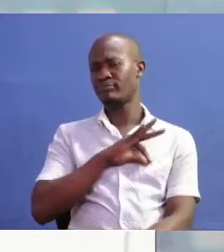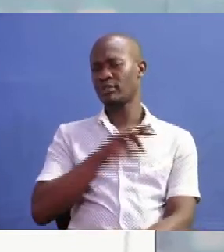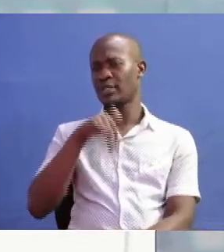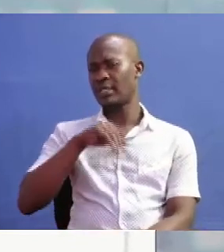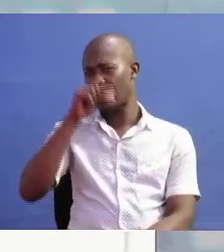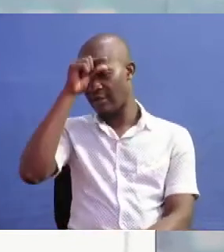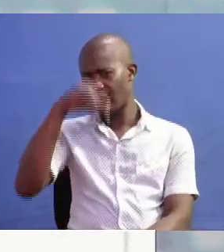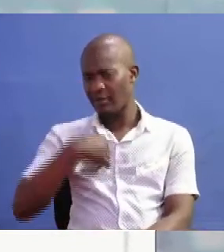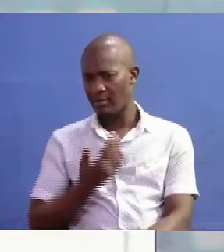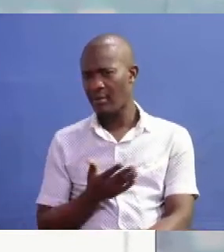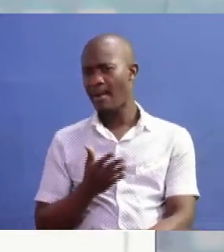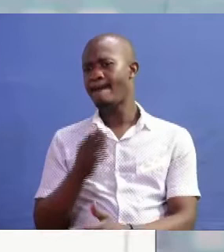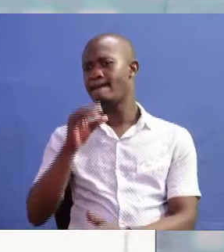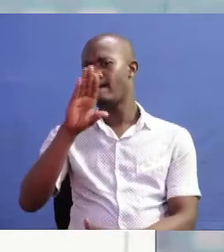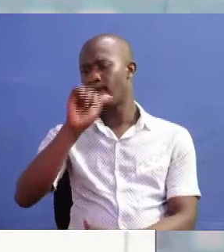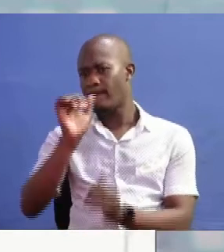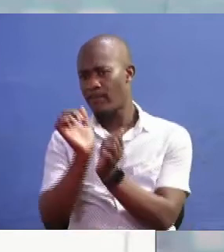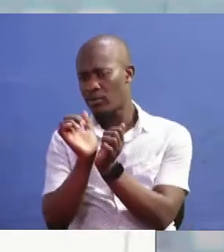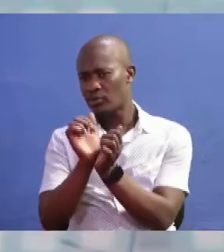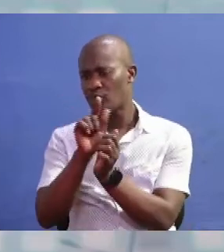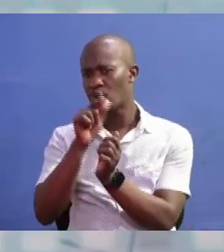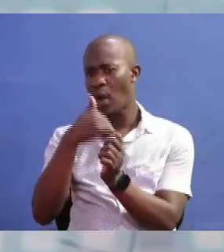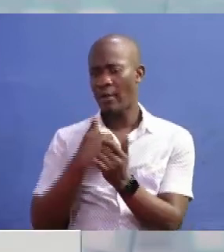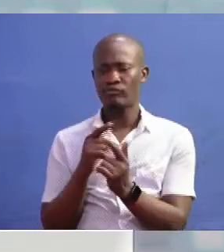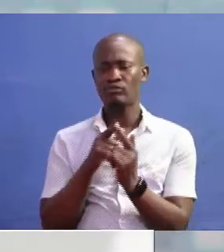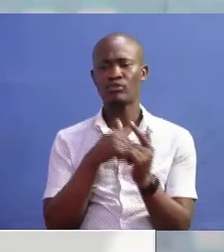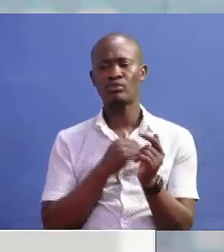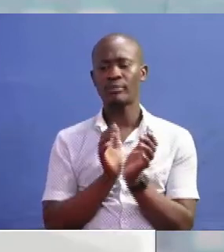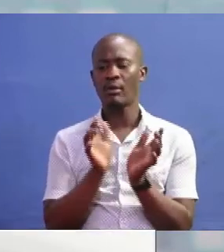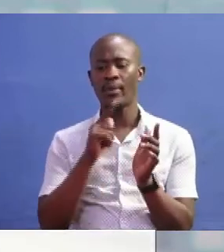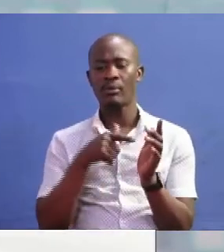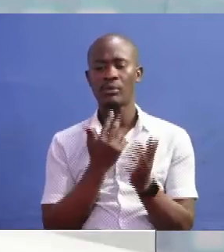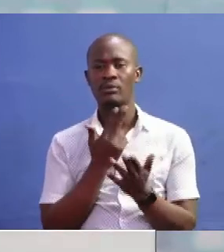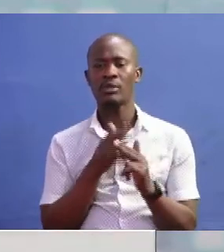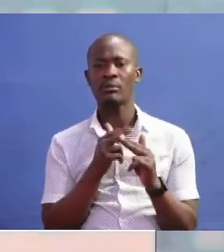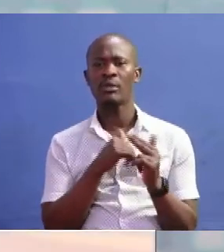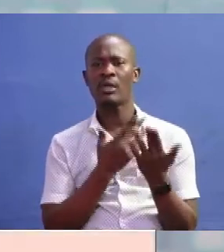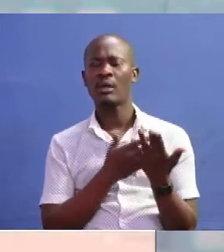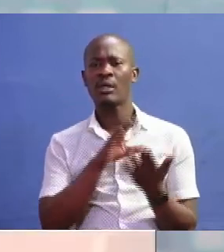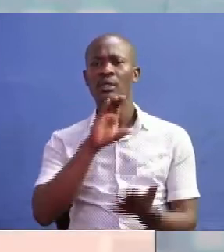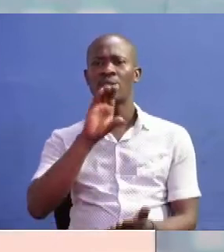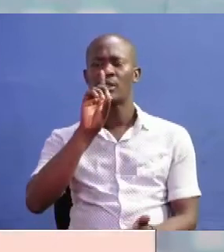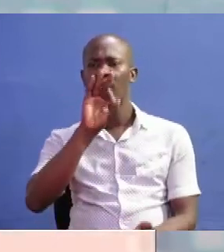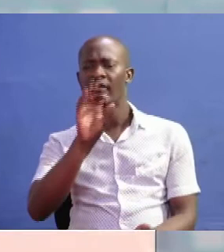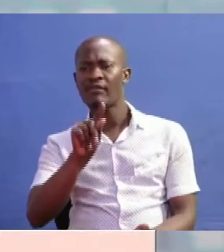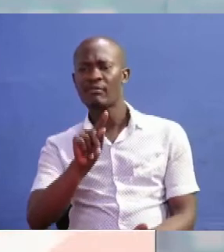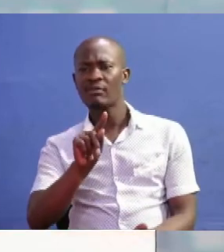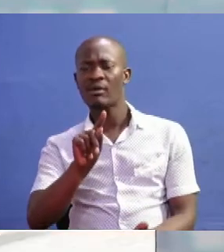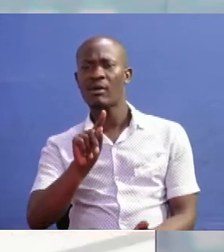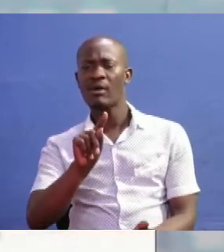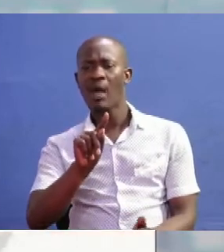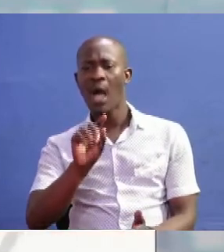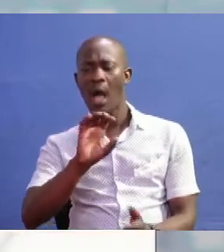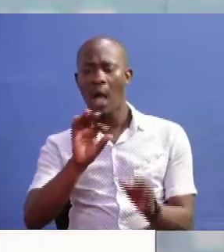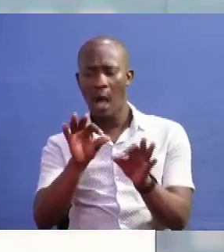government bonds, you have to open what we call a CDS account. You have to open a CDS account